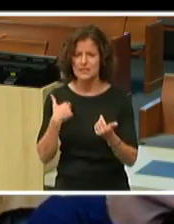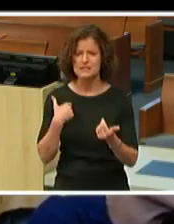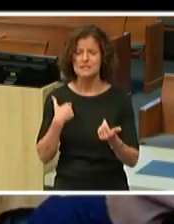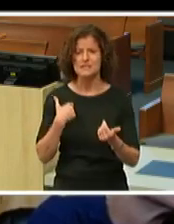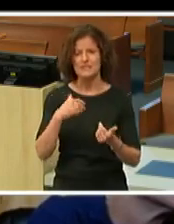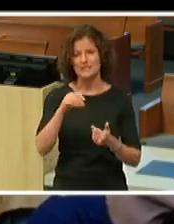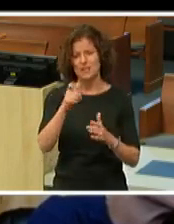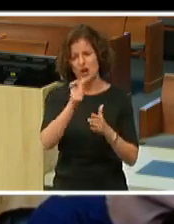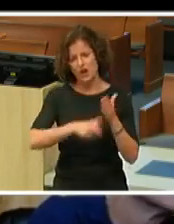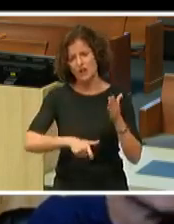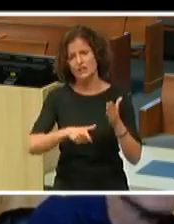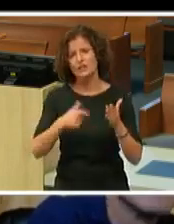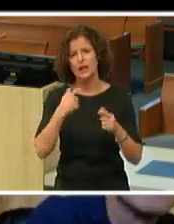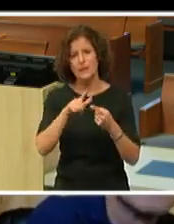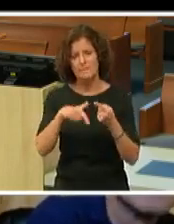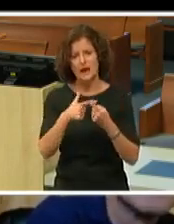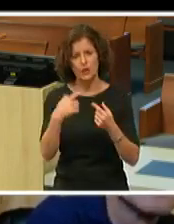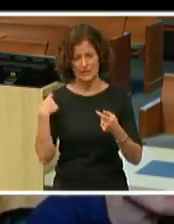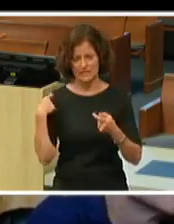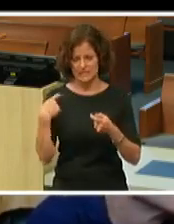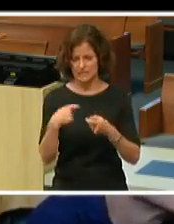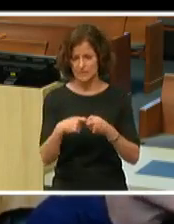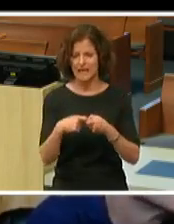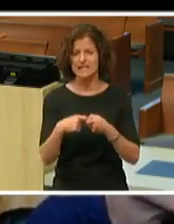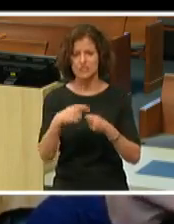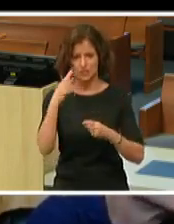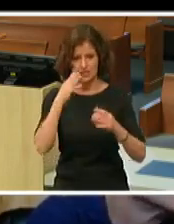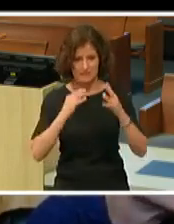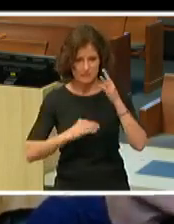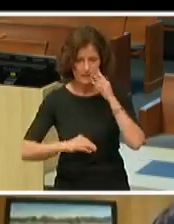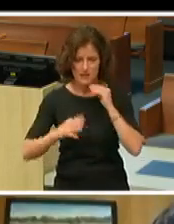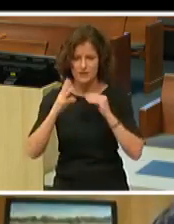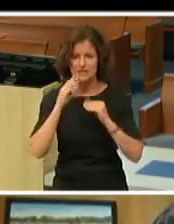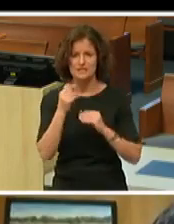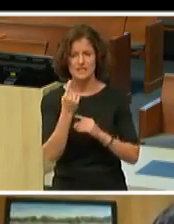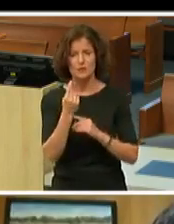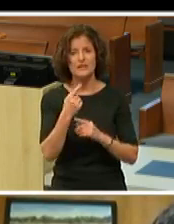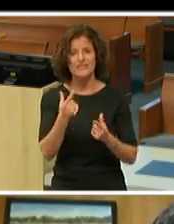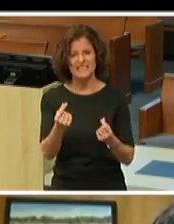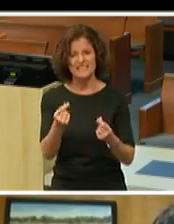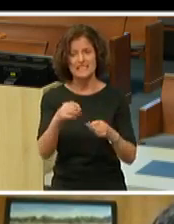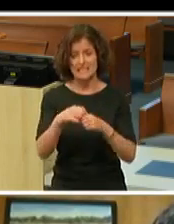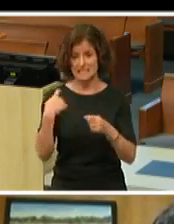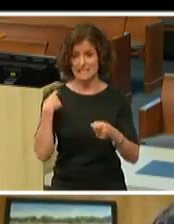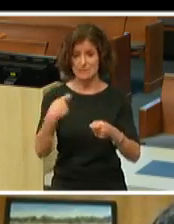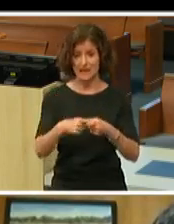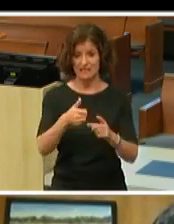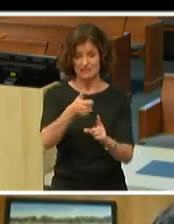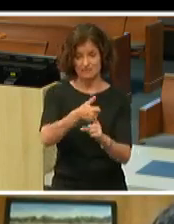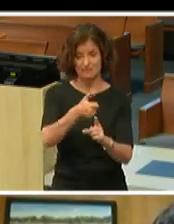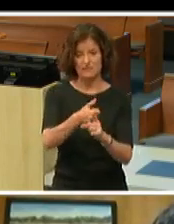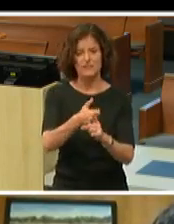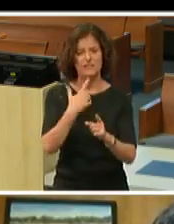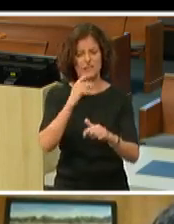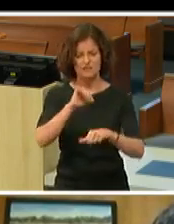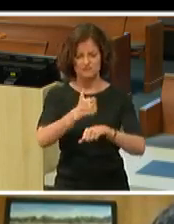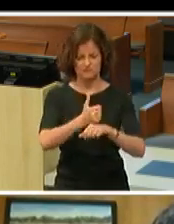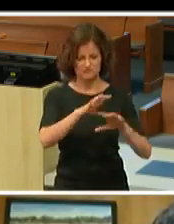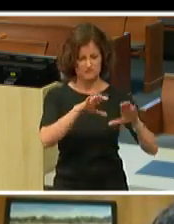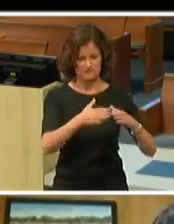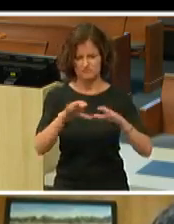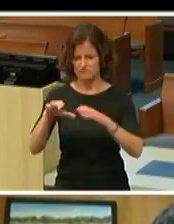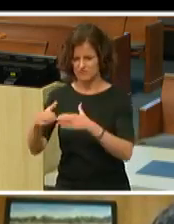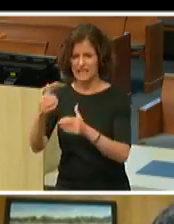from about the Spanish experience. And basically what they did in Spain was they categorized every